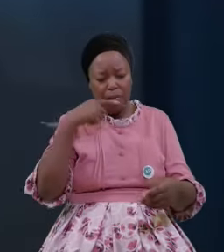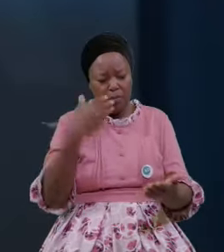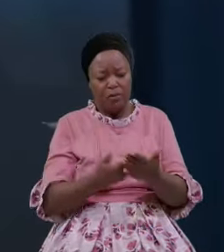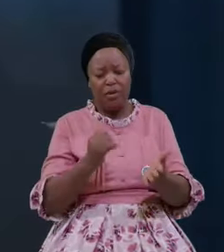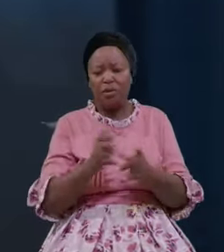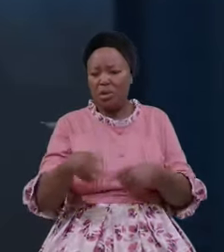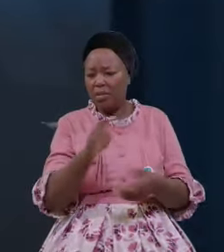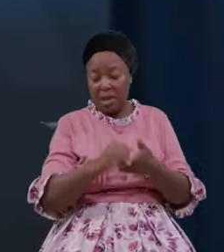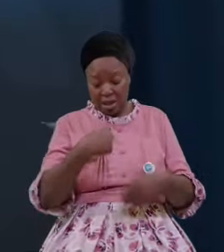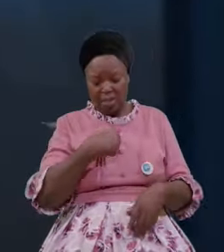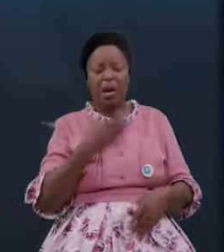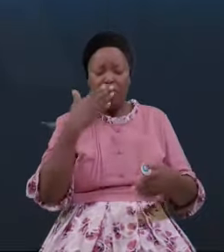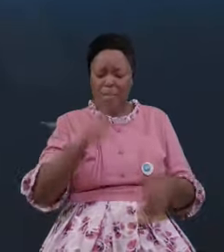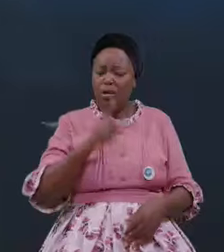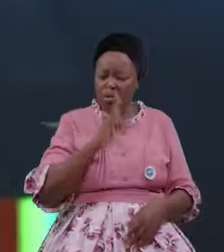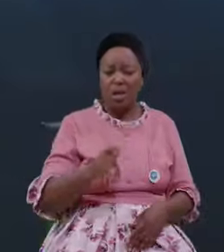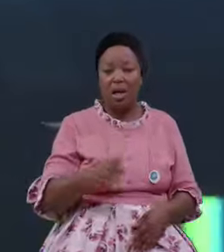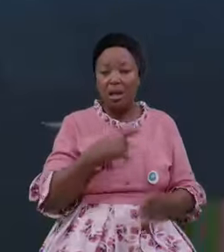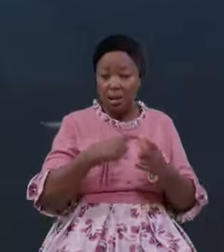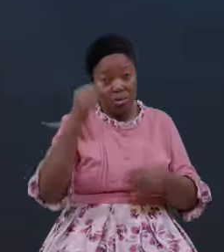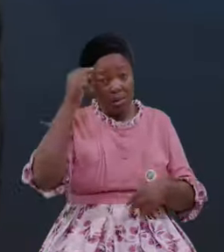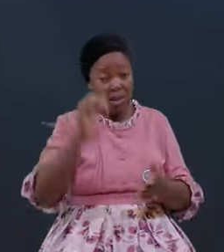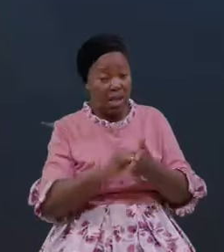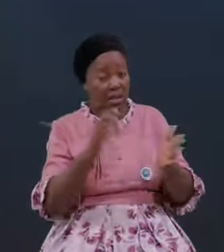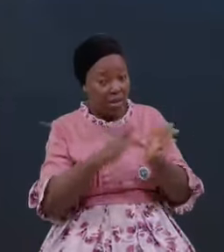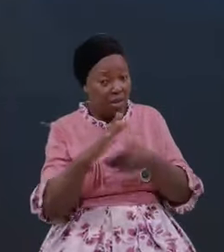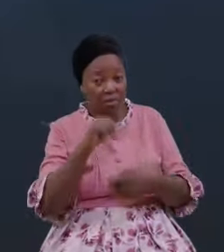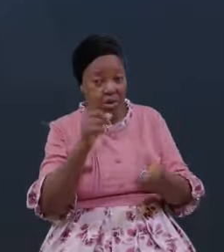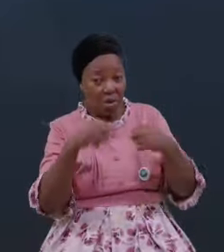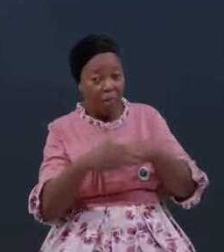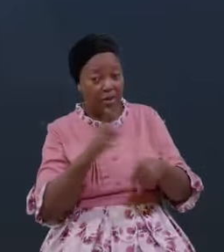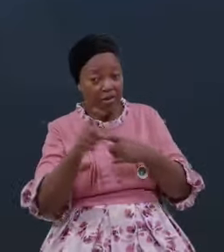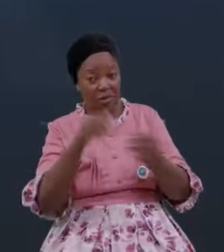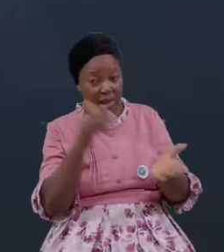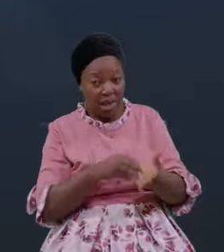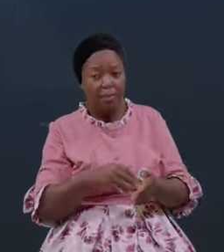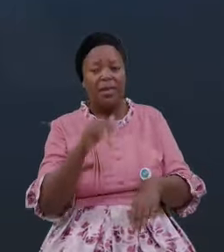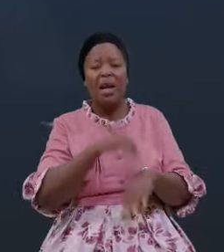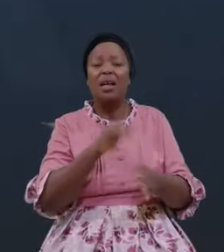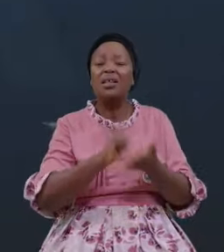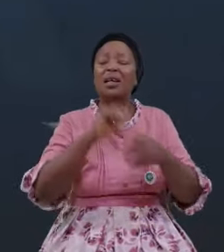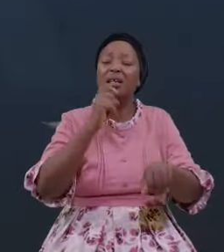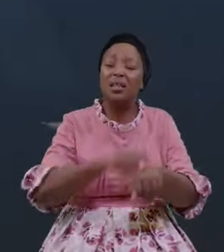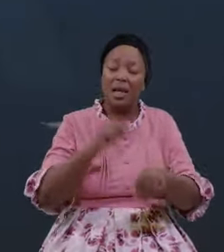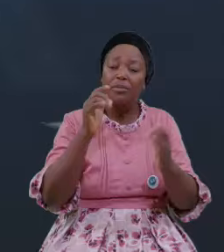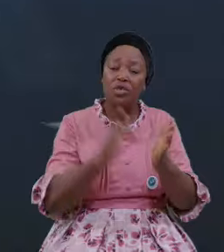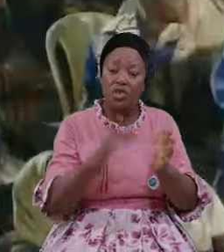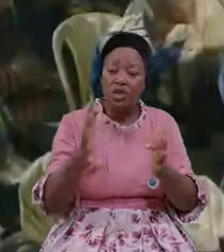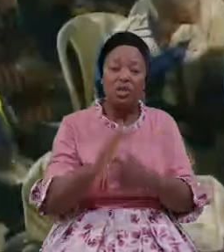you think Jesus will not come to you again? At that moment, Jesus will come to